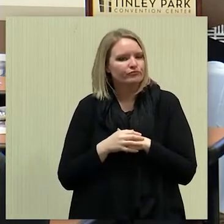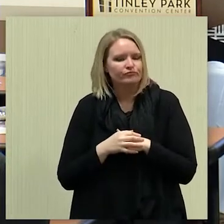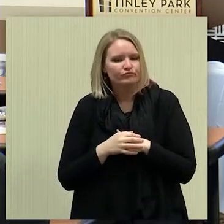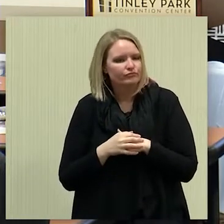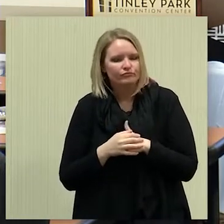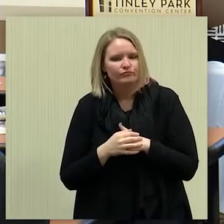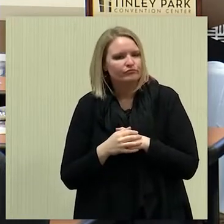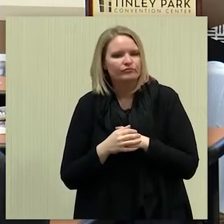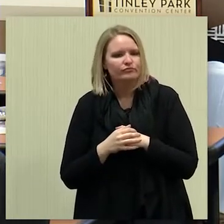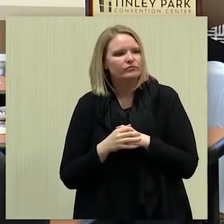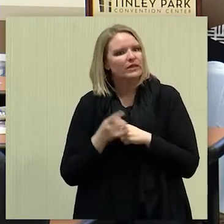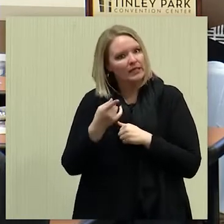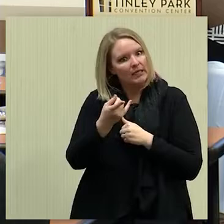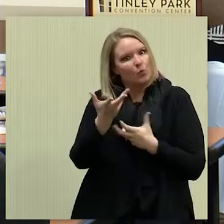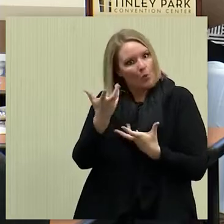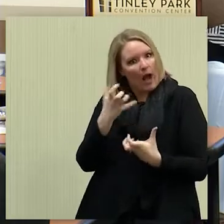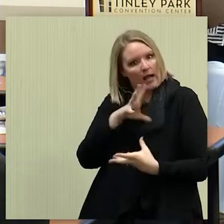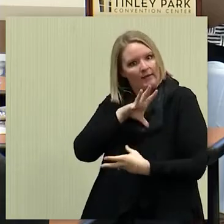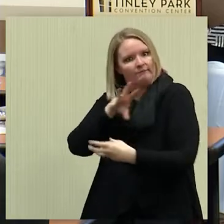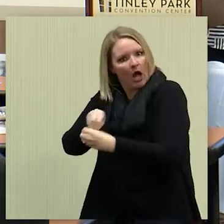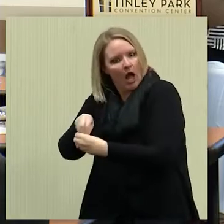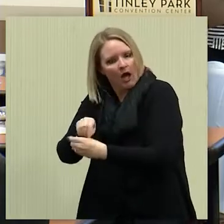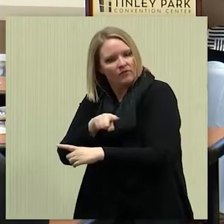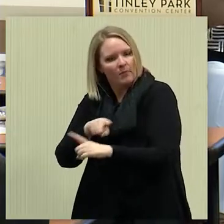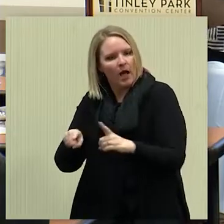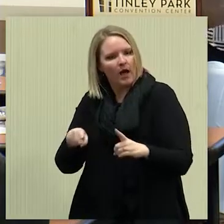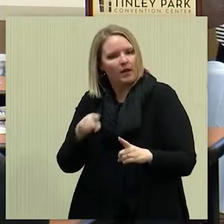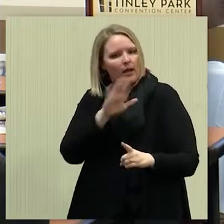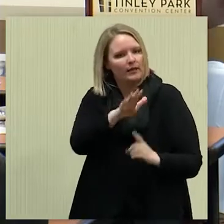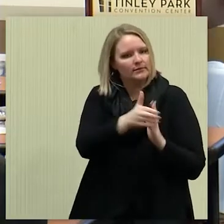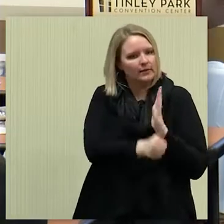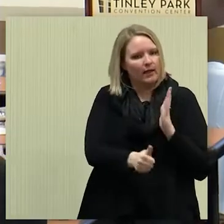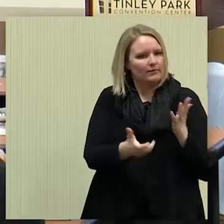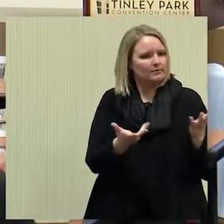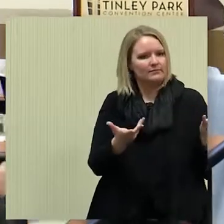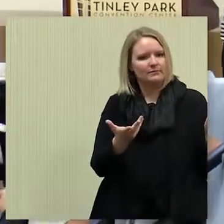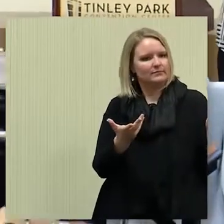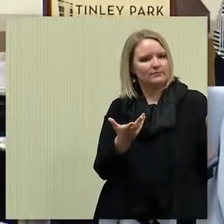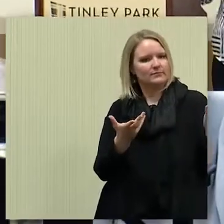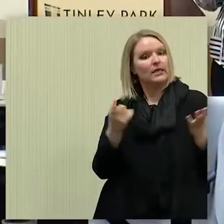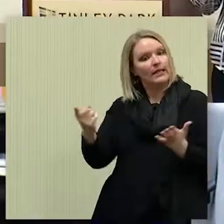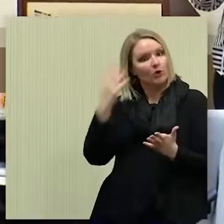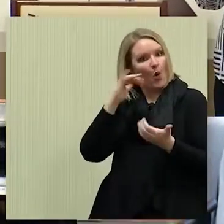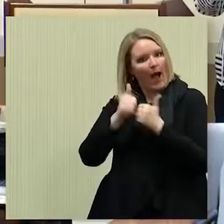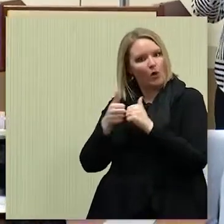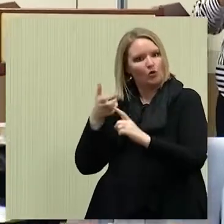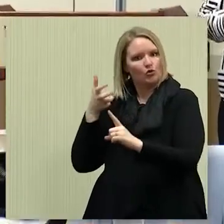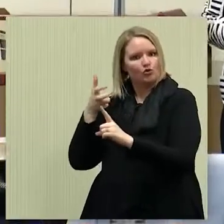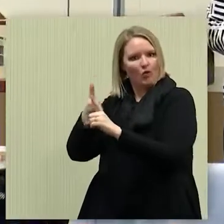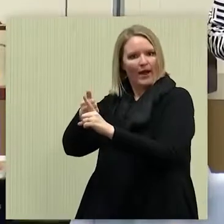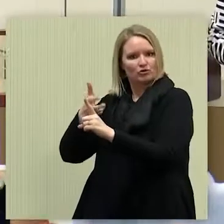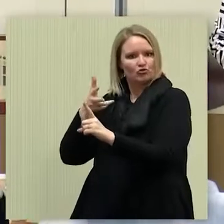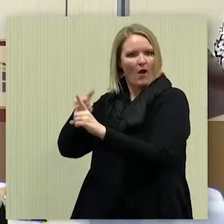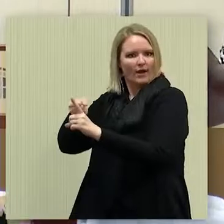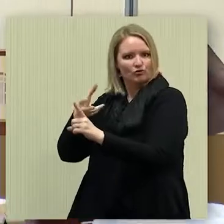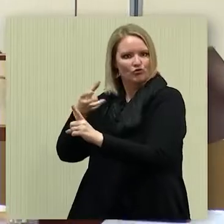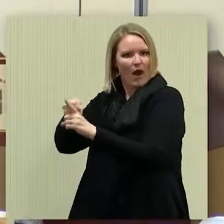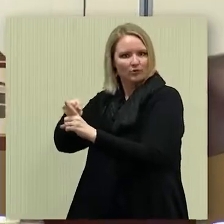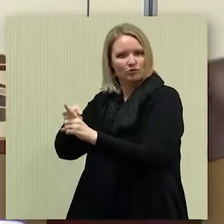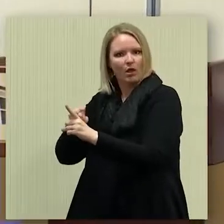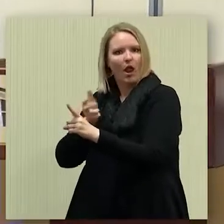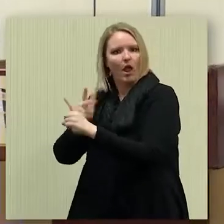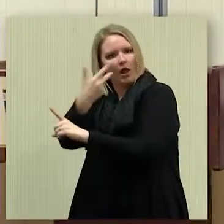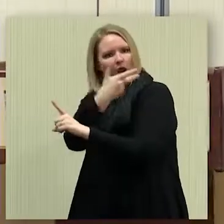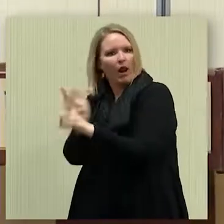So he really wants to be part of that, but the main thing he knows how to do is kind of crash the car, right? Back and